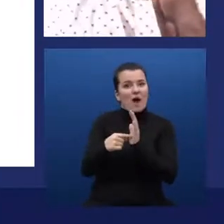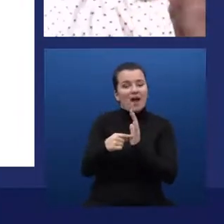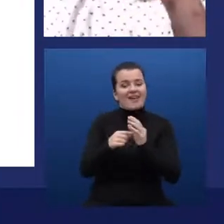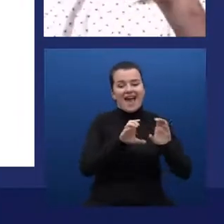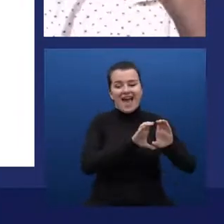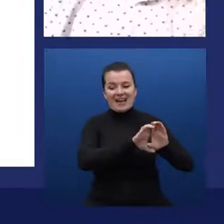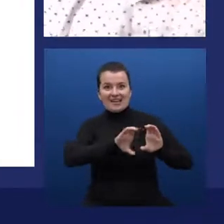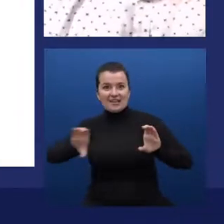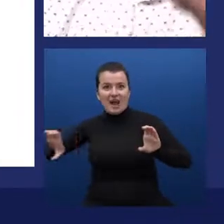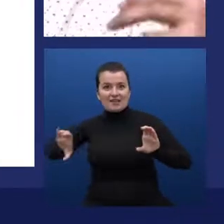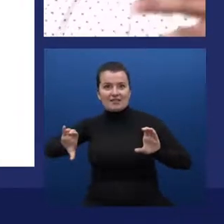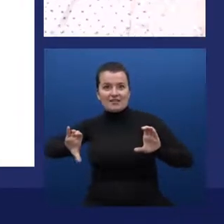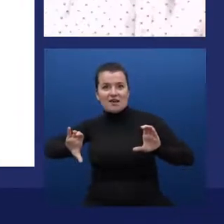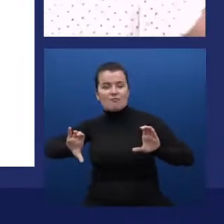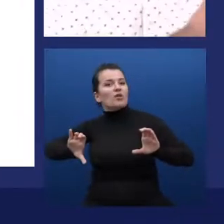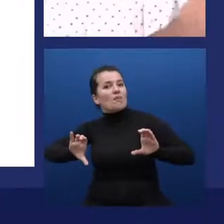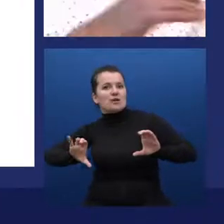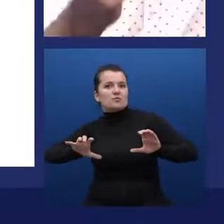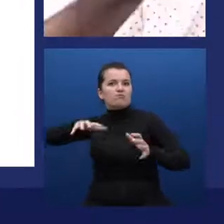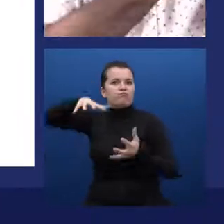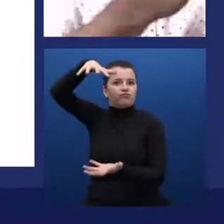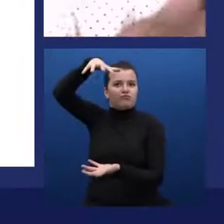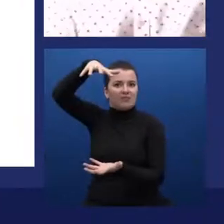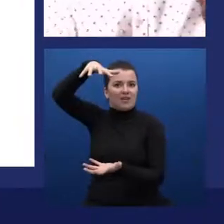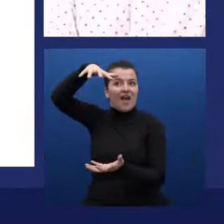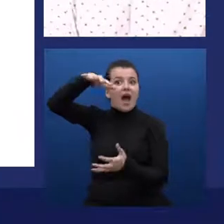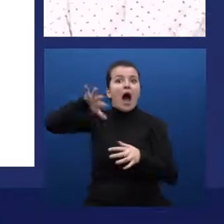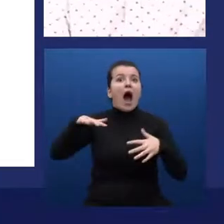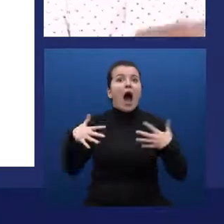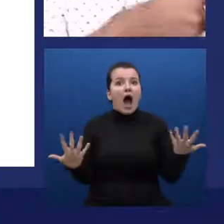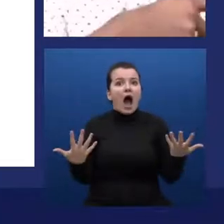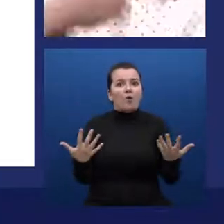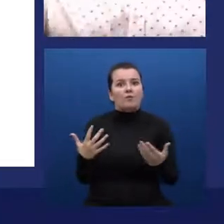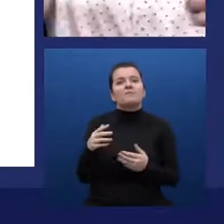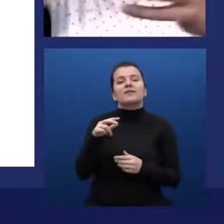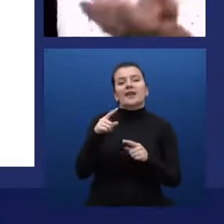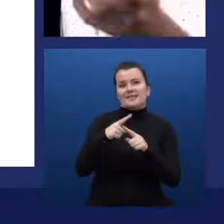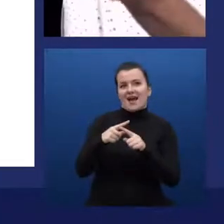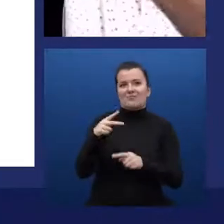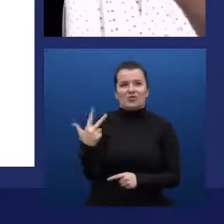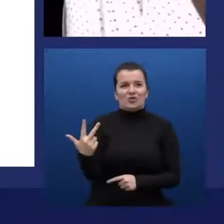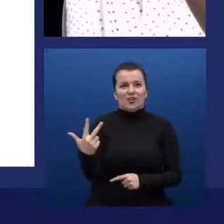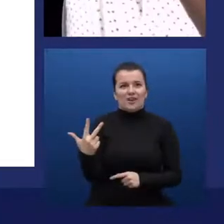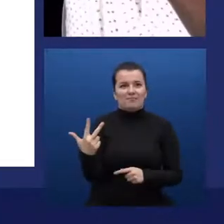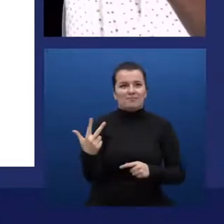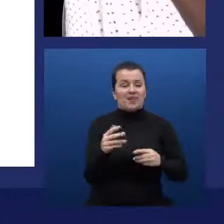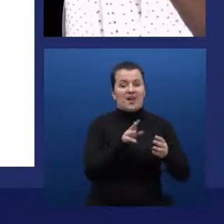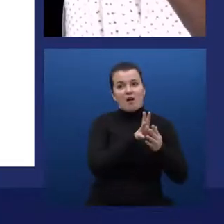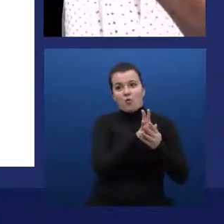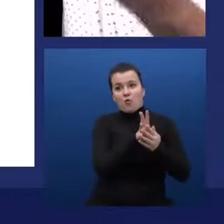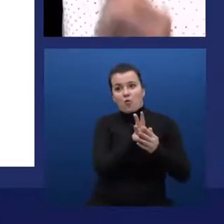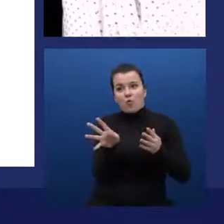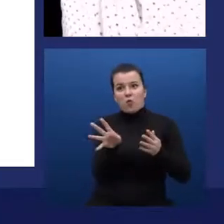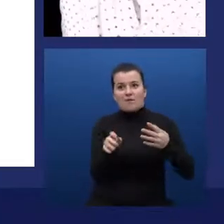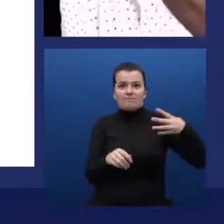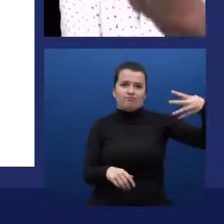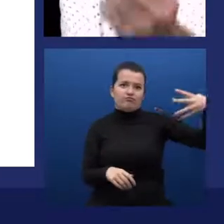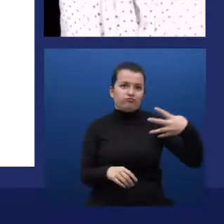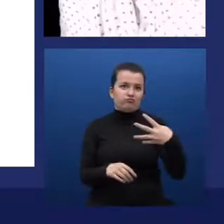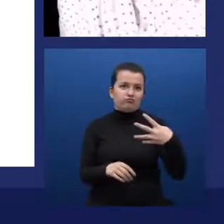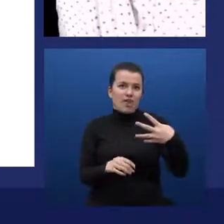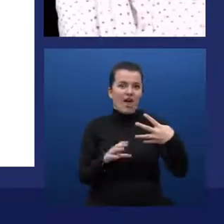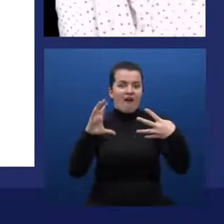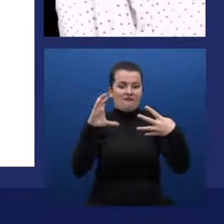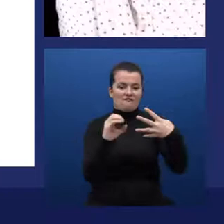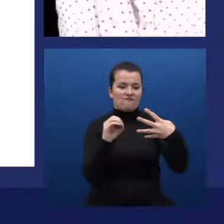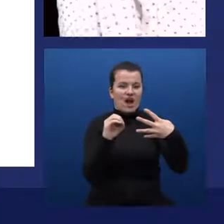an activation function in between. So you're multiplying this matrix times that thing, right? Then you're running a function across